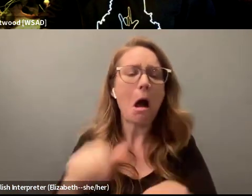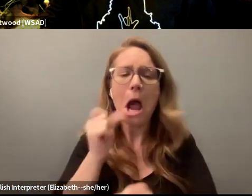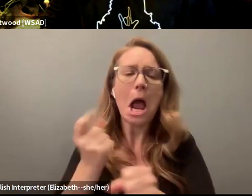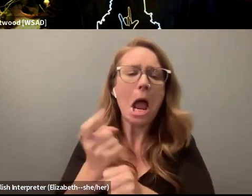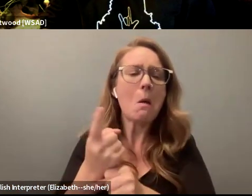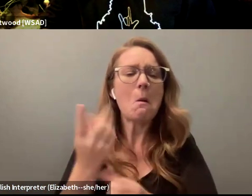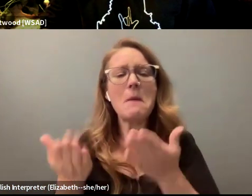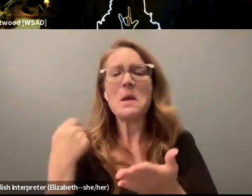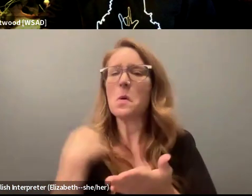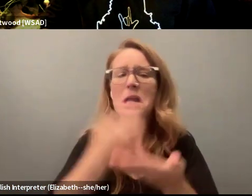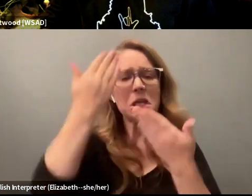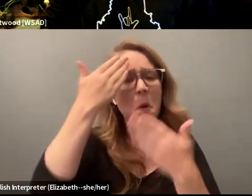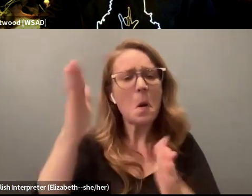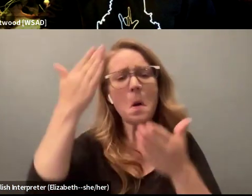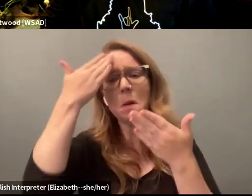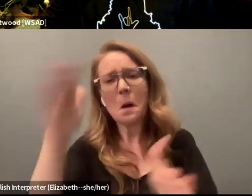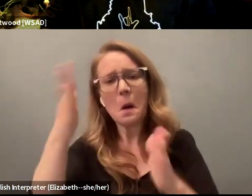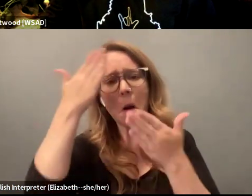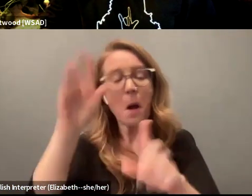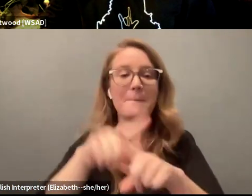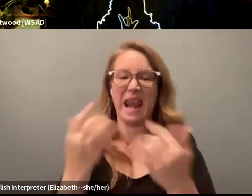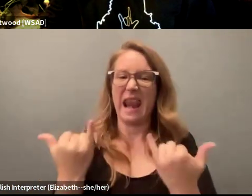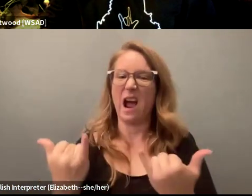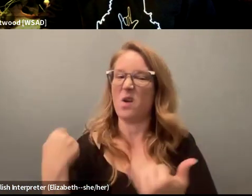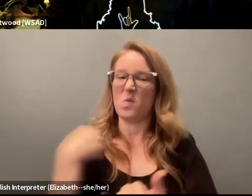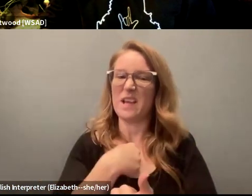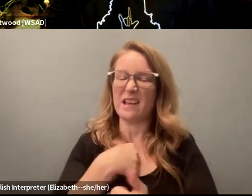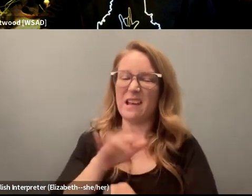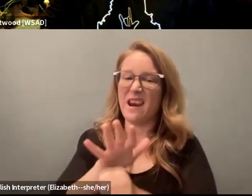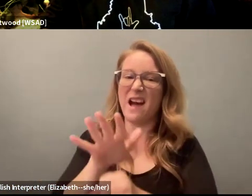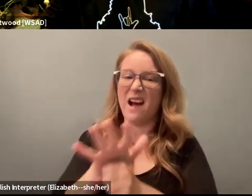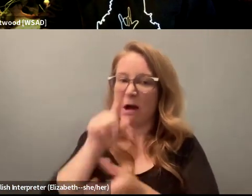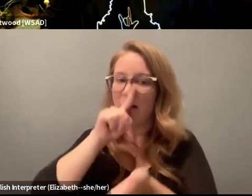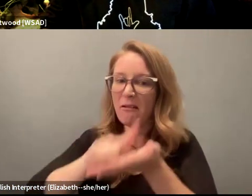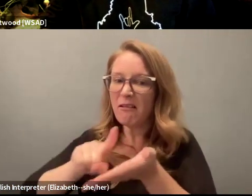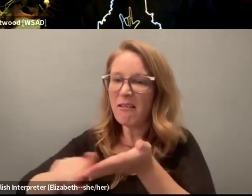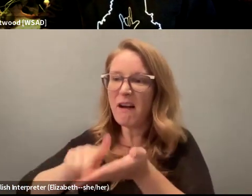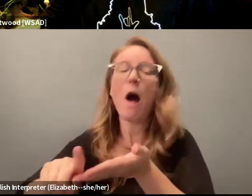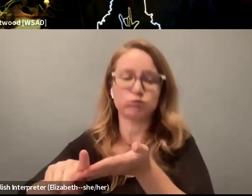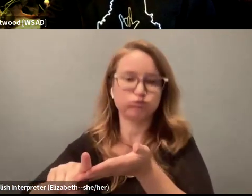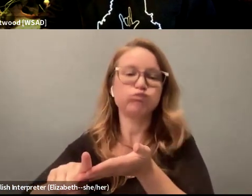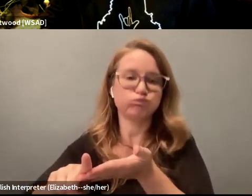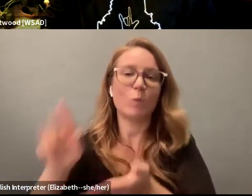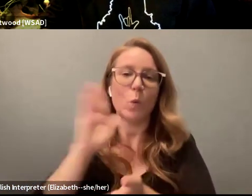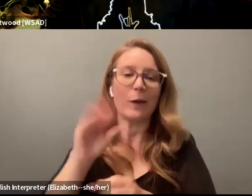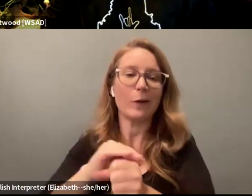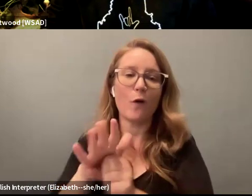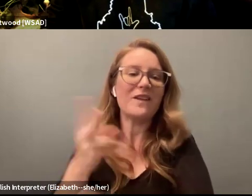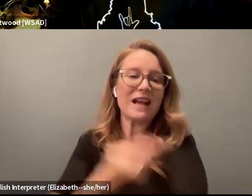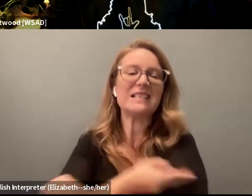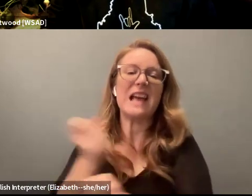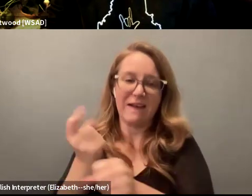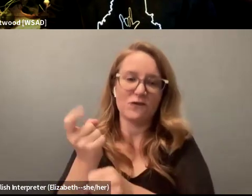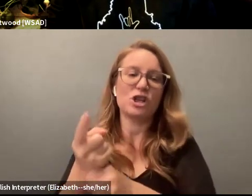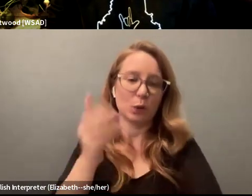it will. We don't know yet. We have enough data to say we are probably going to be getting COVID vaccines every single